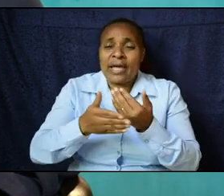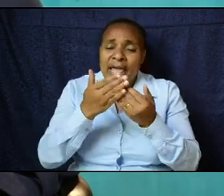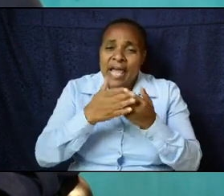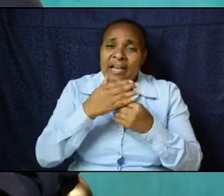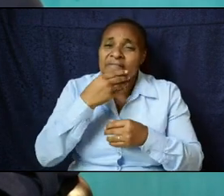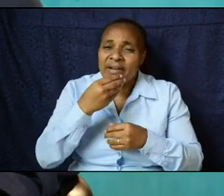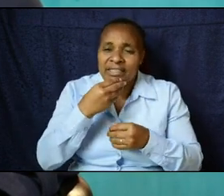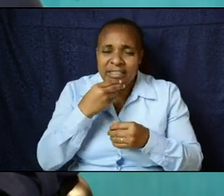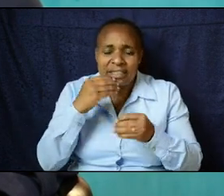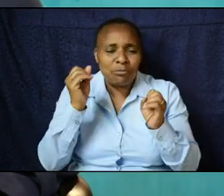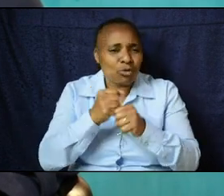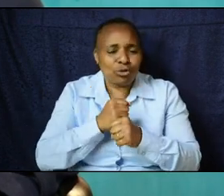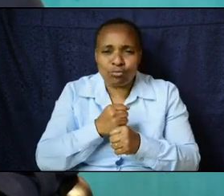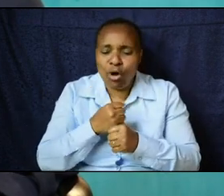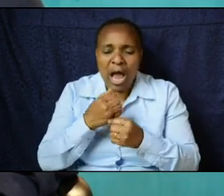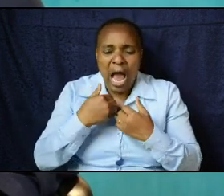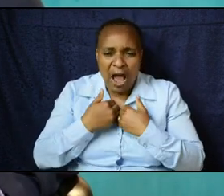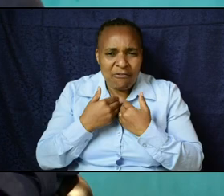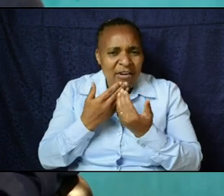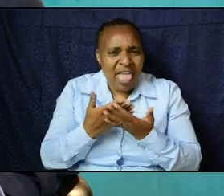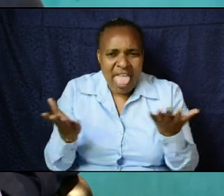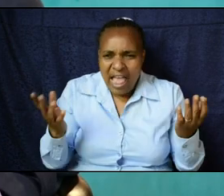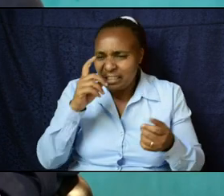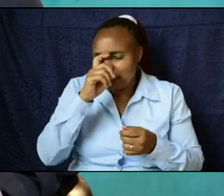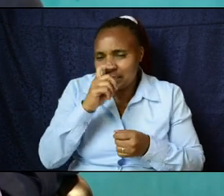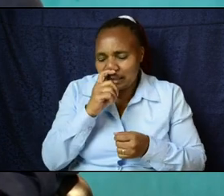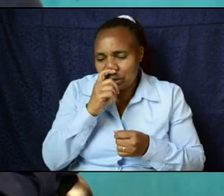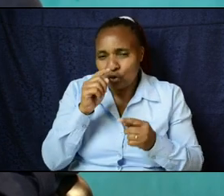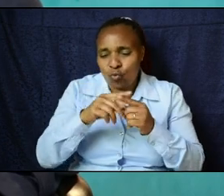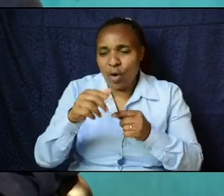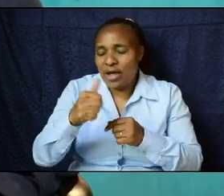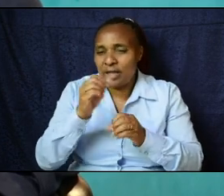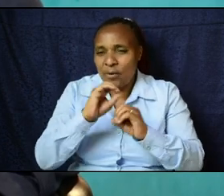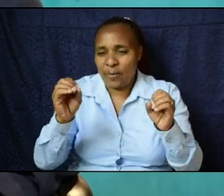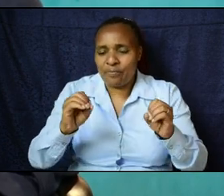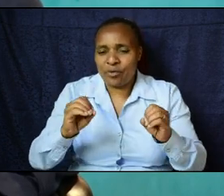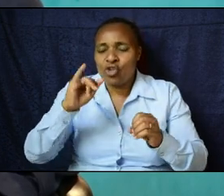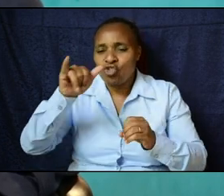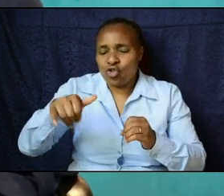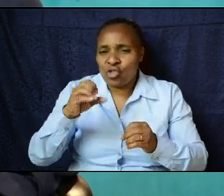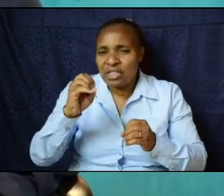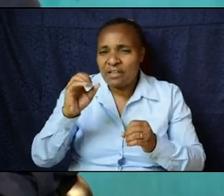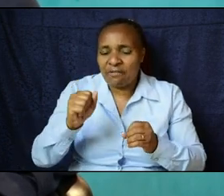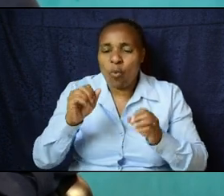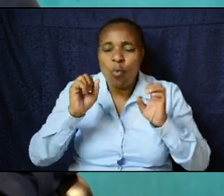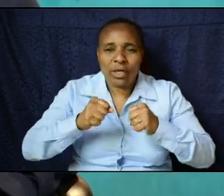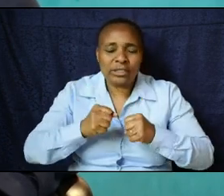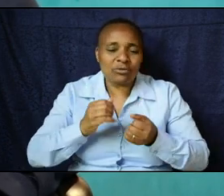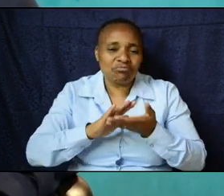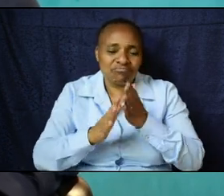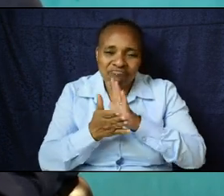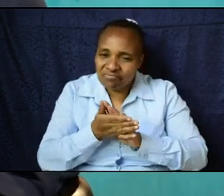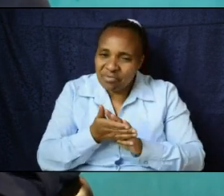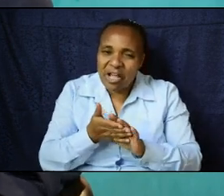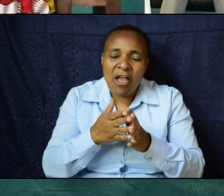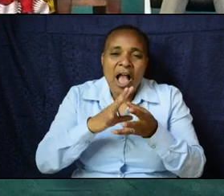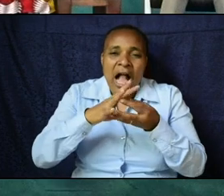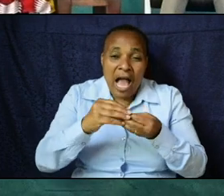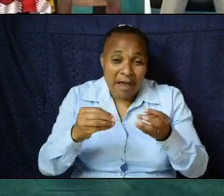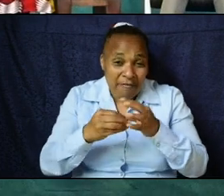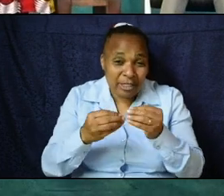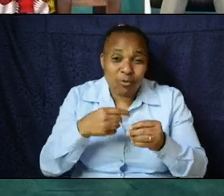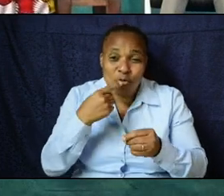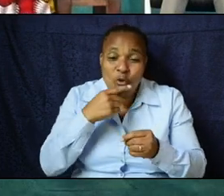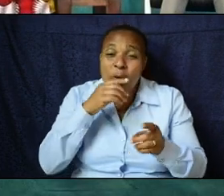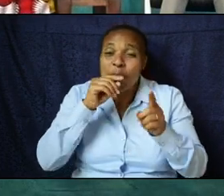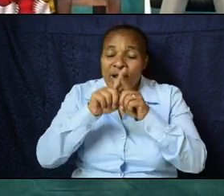weren't jealous of anyone anymore. So this is what now made Joseph comfortable to reveal who he truly was to his brothers. Amen,